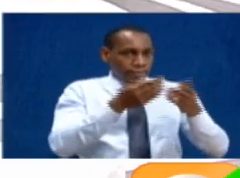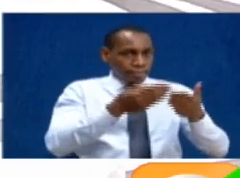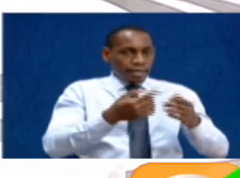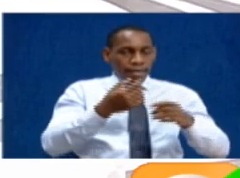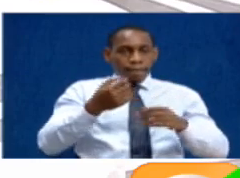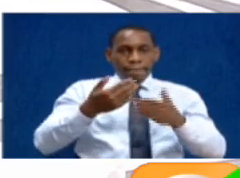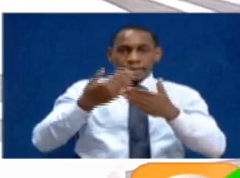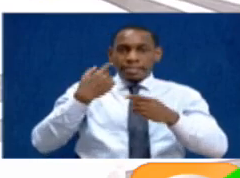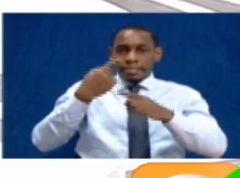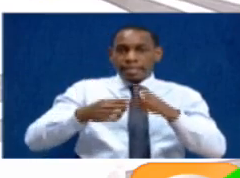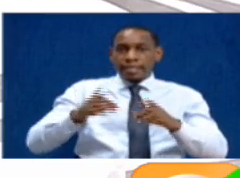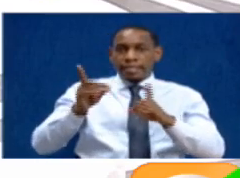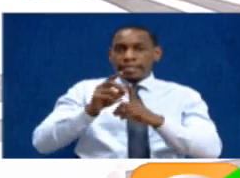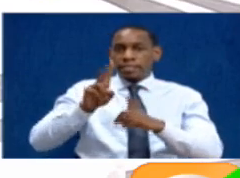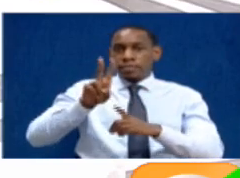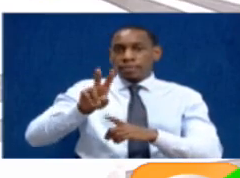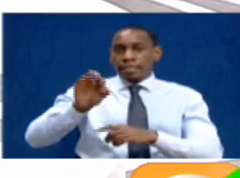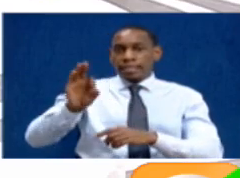23rd of October last year,